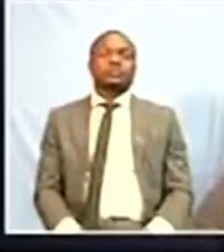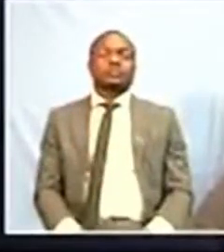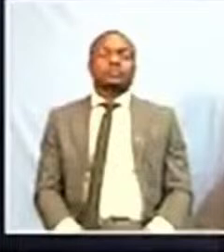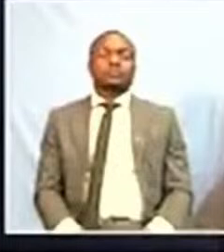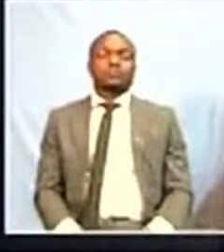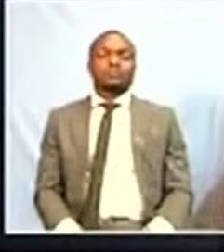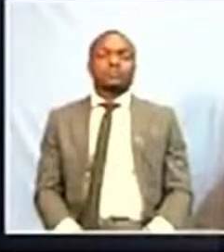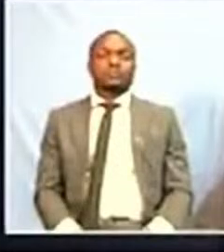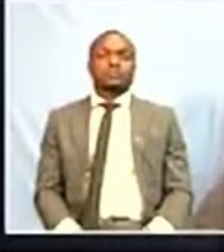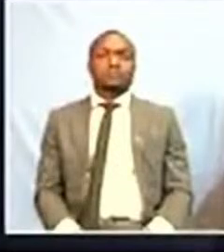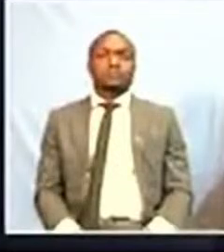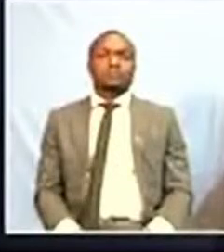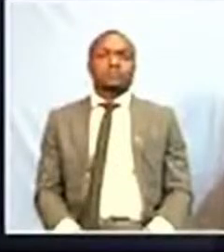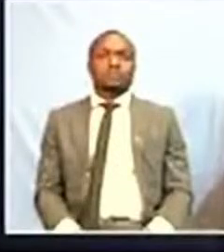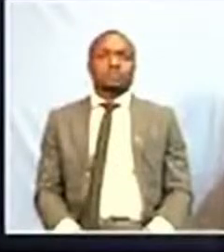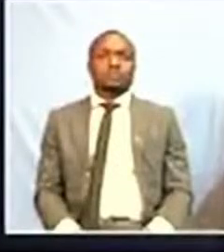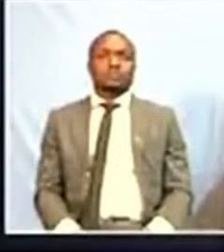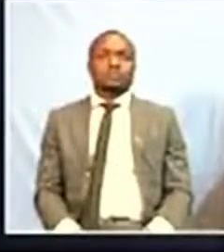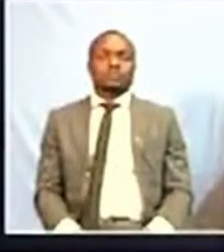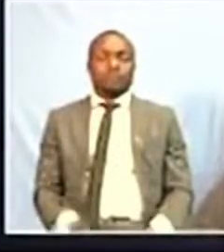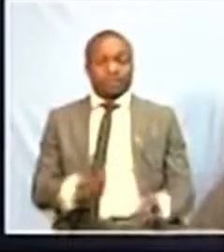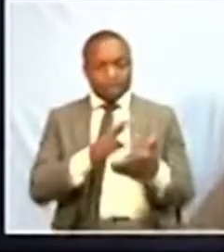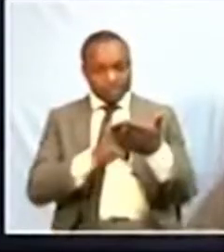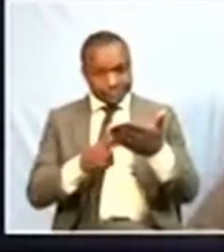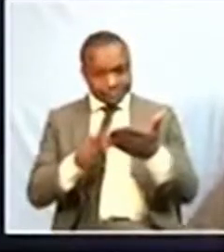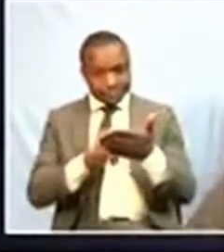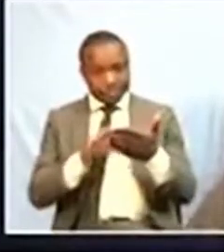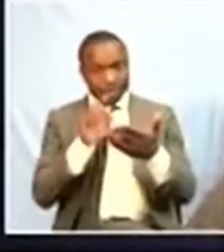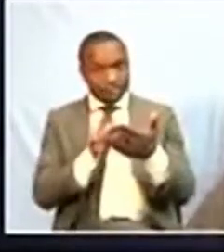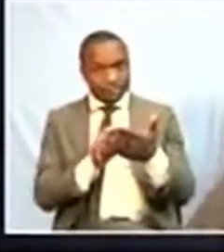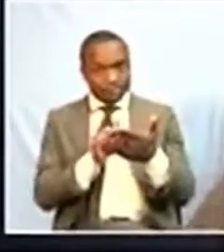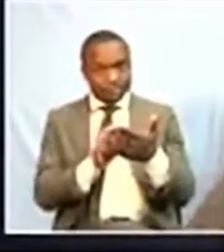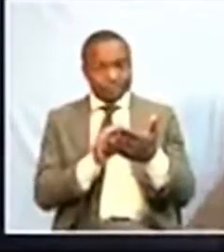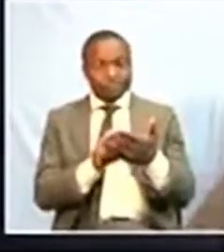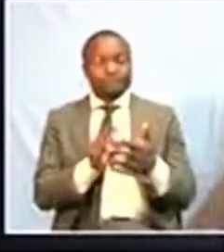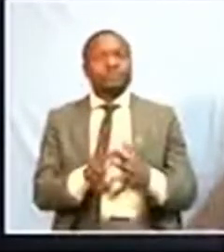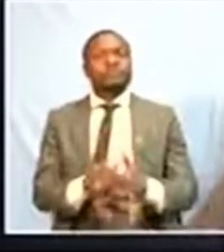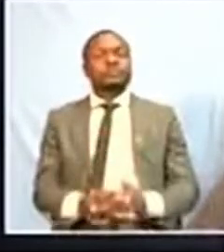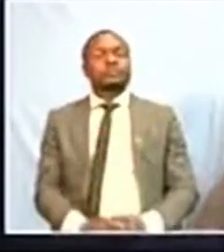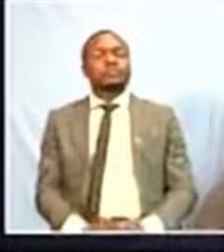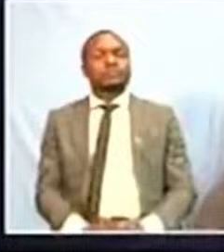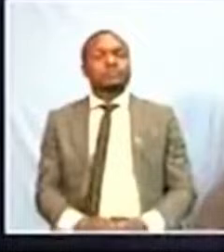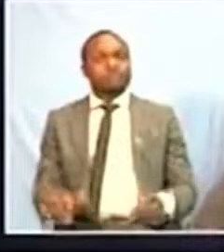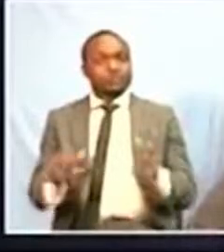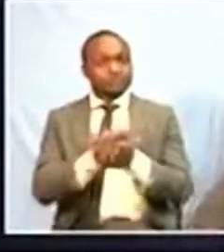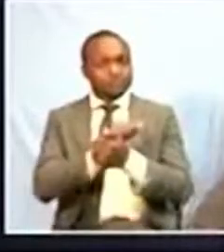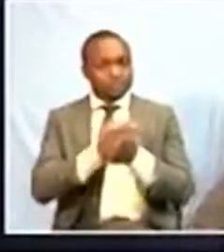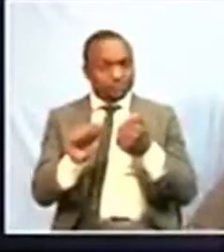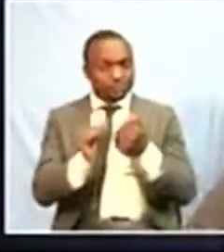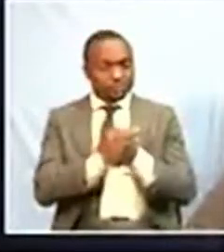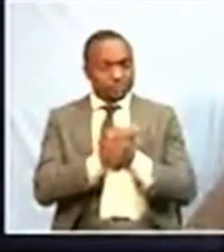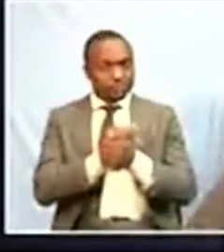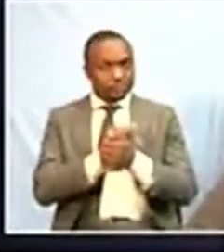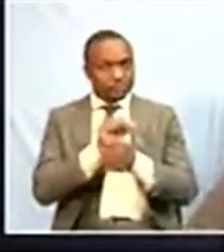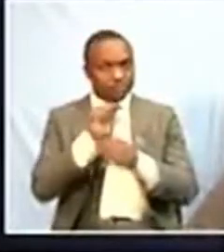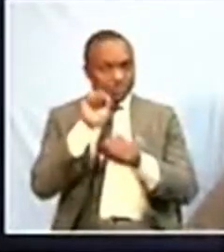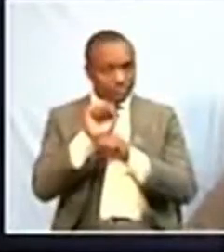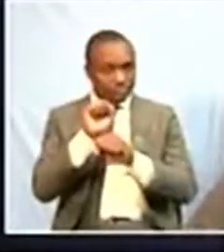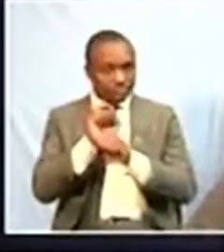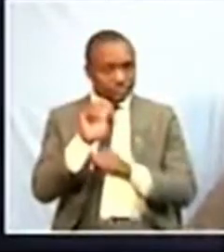according to what I'll read out, and GCC 46.1, the liquidated damages for the whole of the works